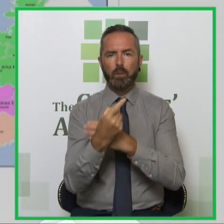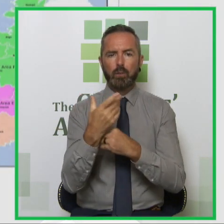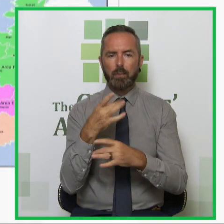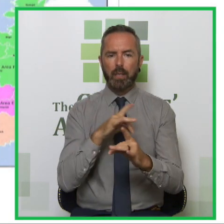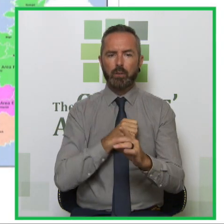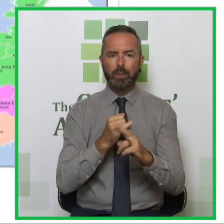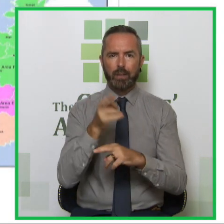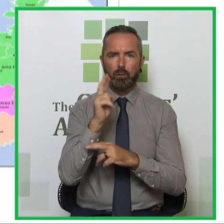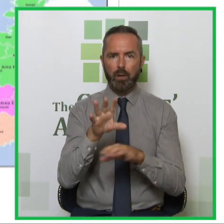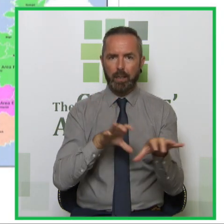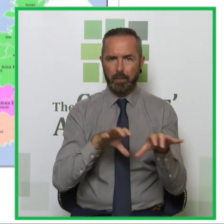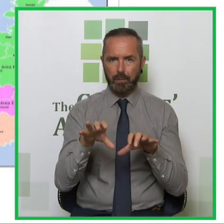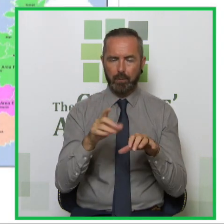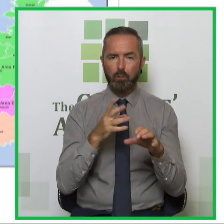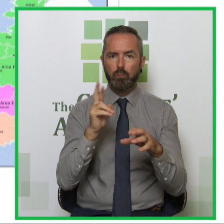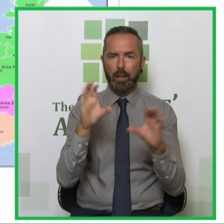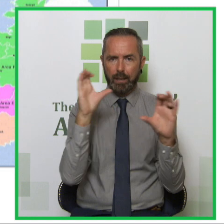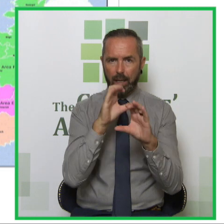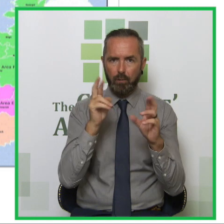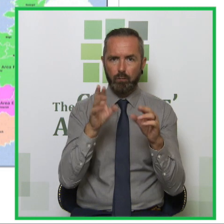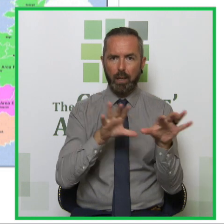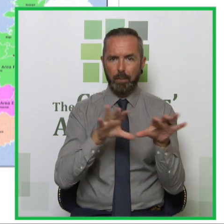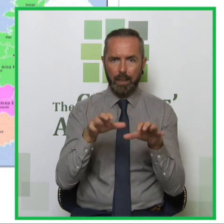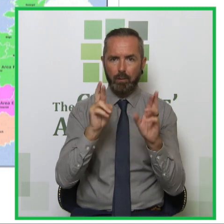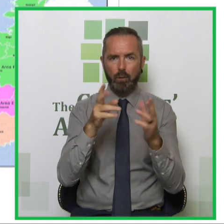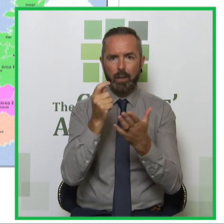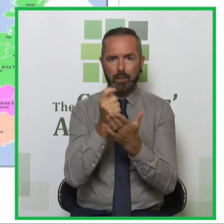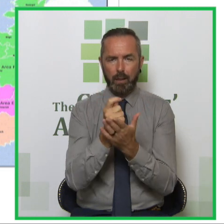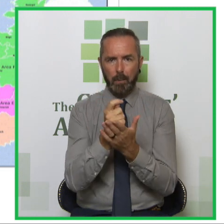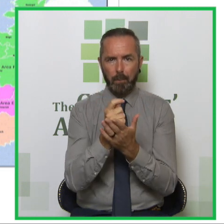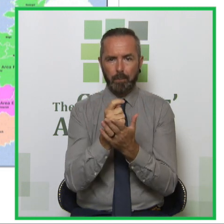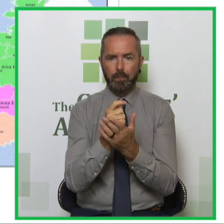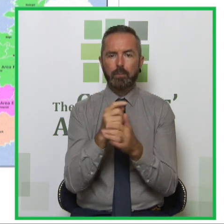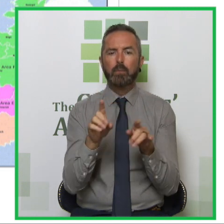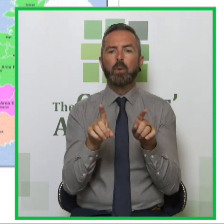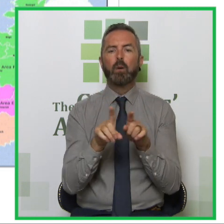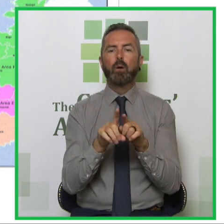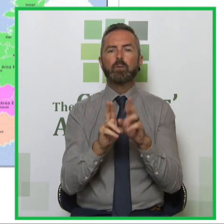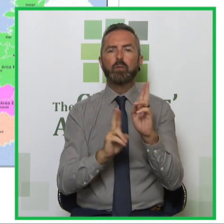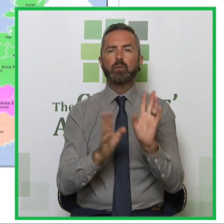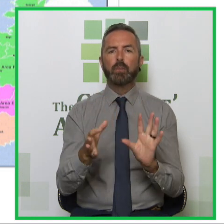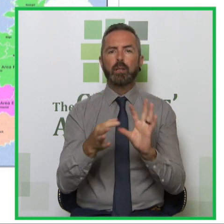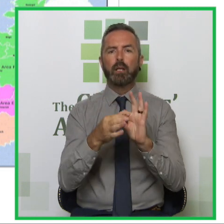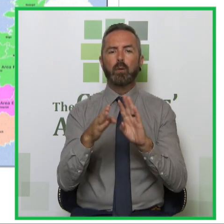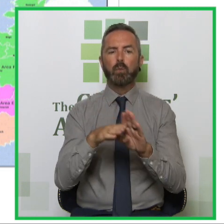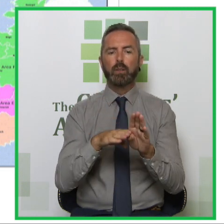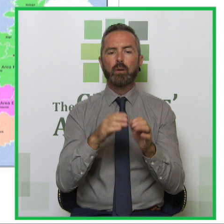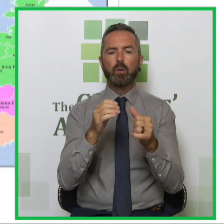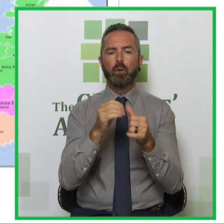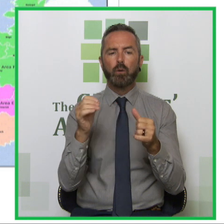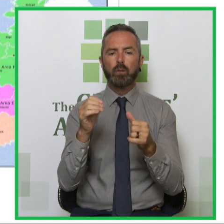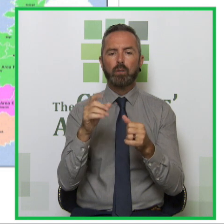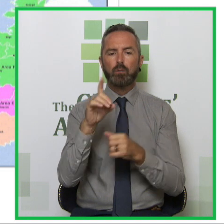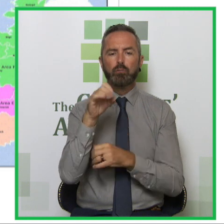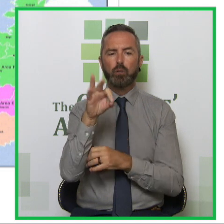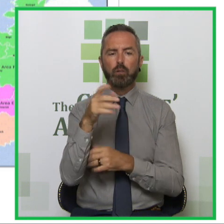the right care in the right place at the right time. And this also should apply to our drug treatment services.